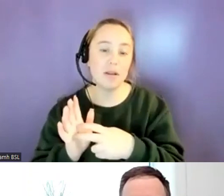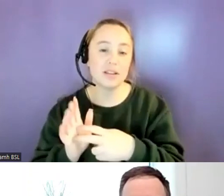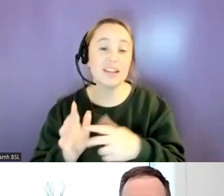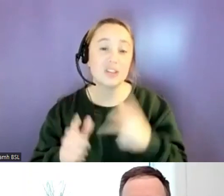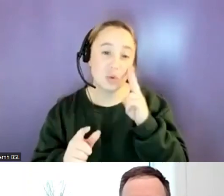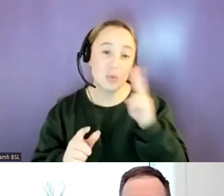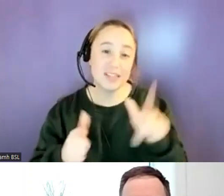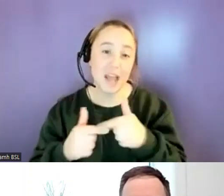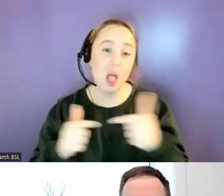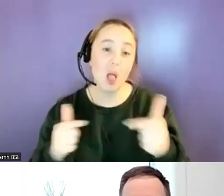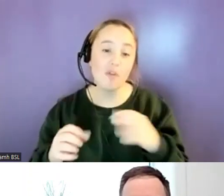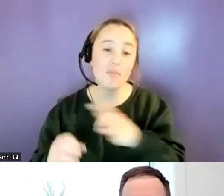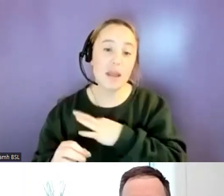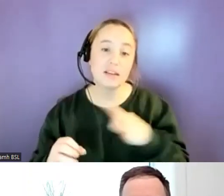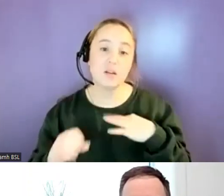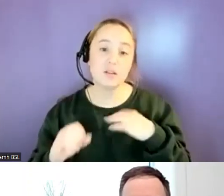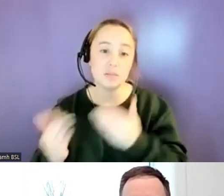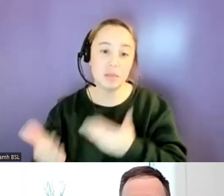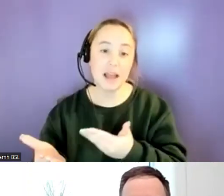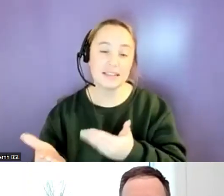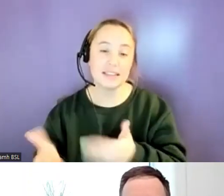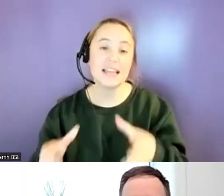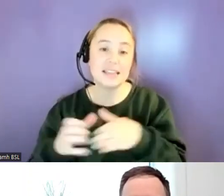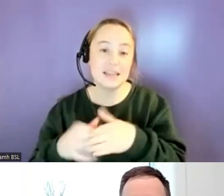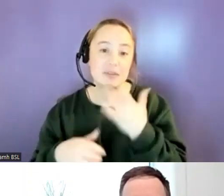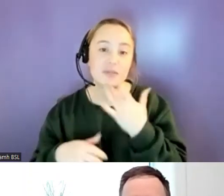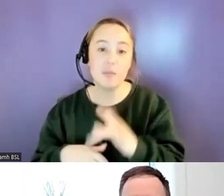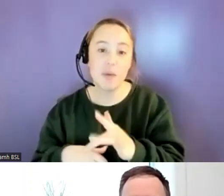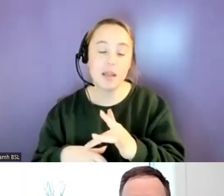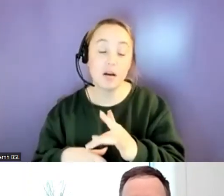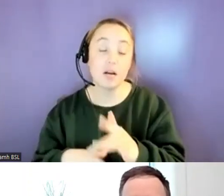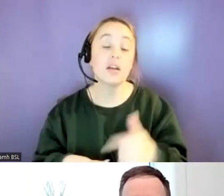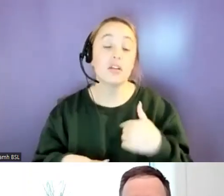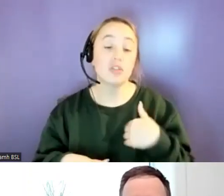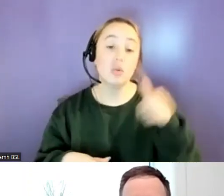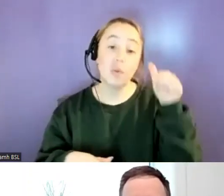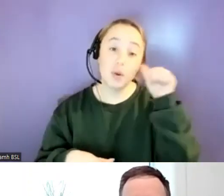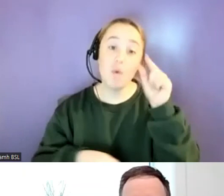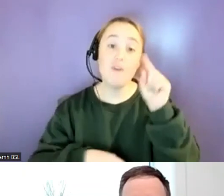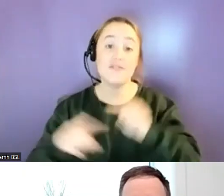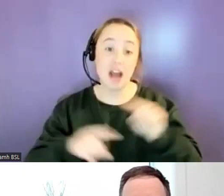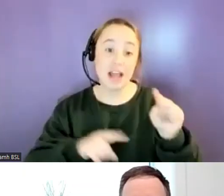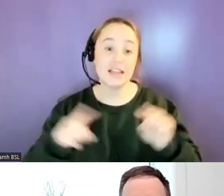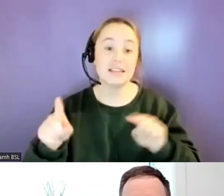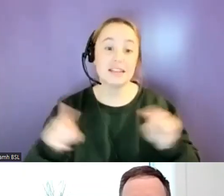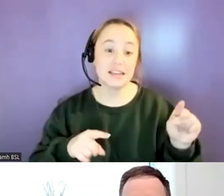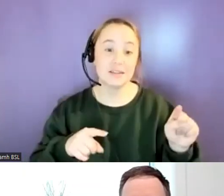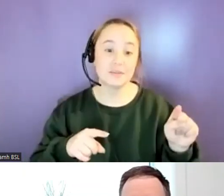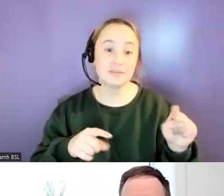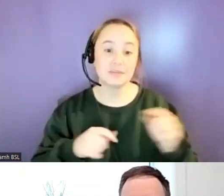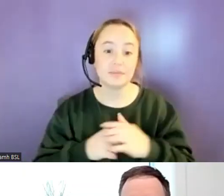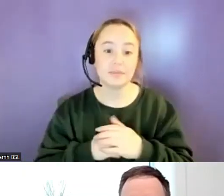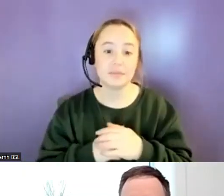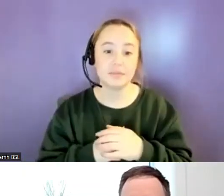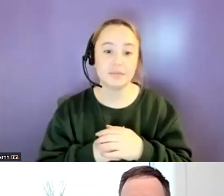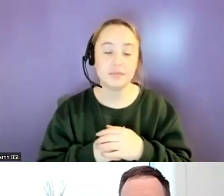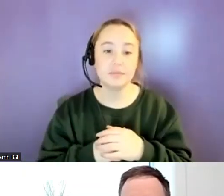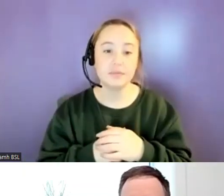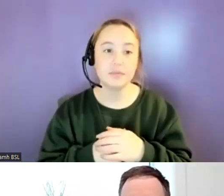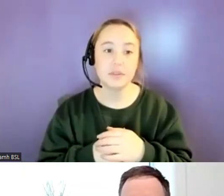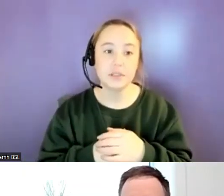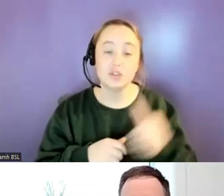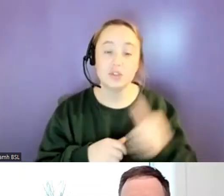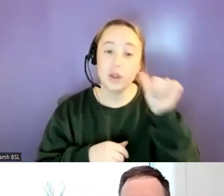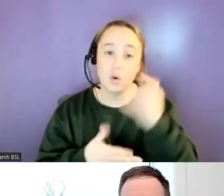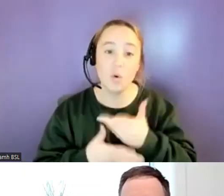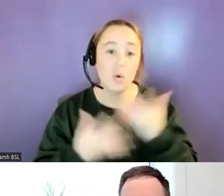quite familiar with that. So they are aware of the variety that they might come across. They are aware of anything